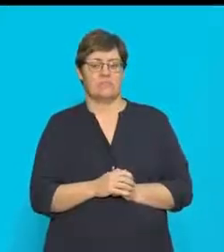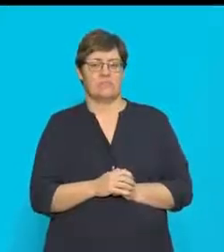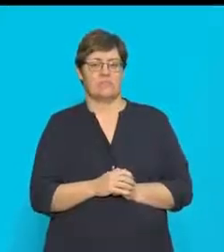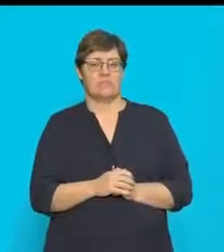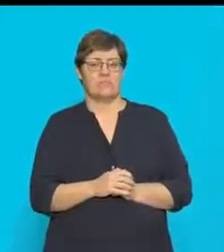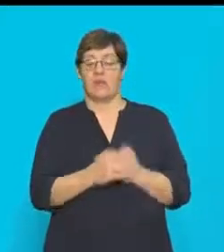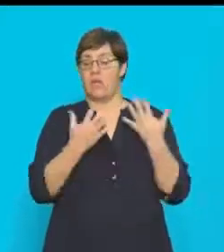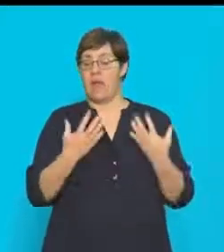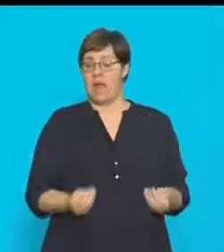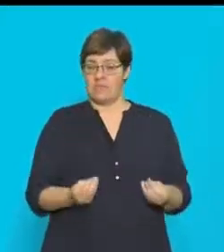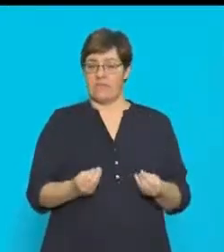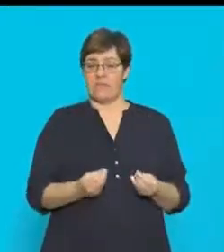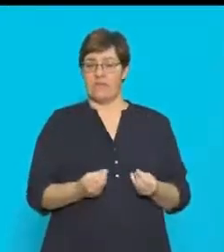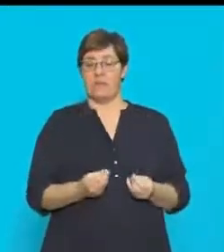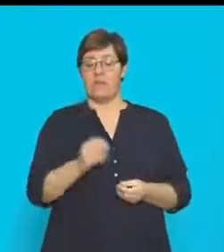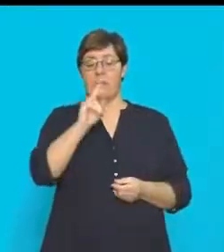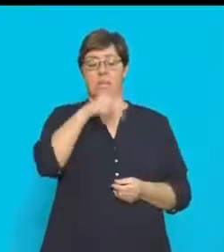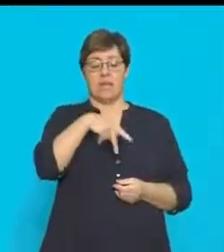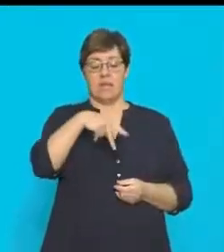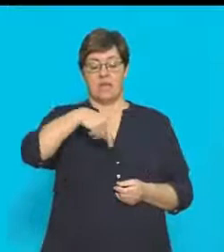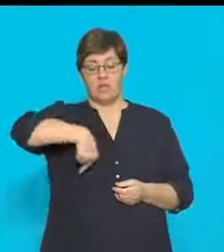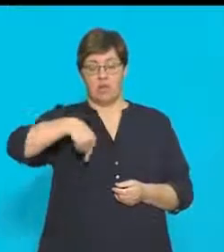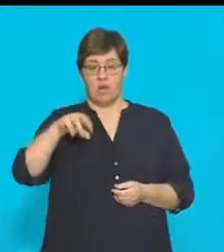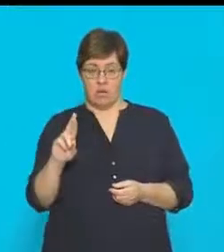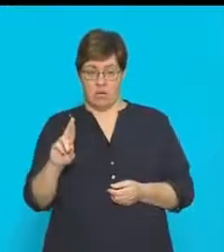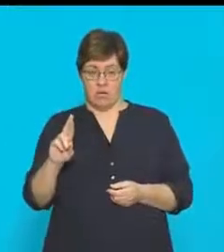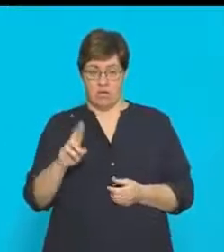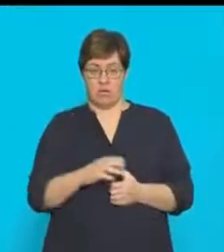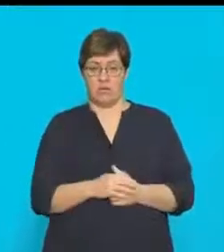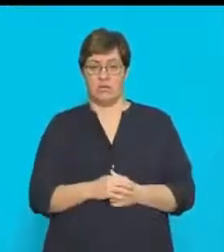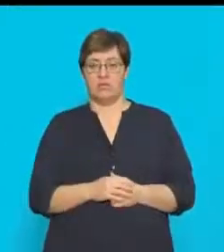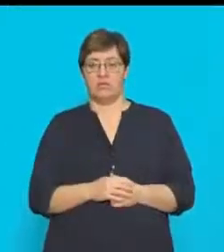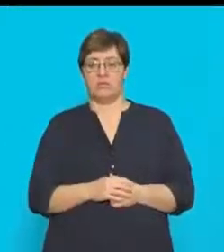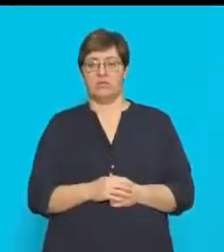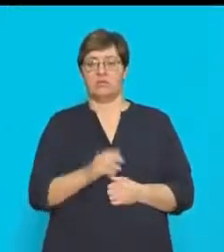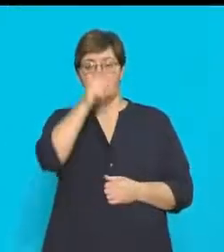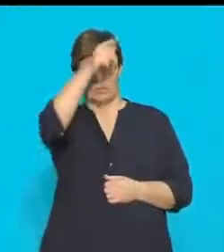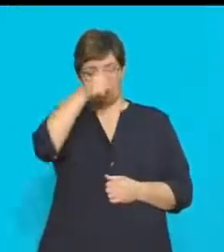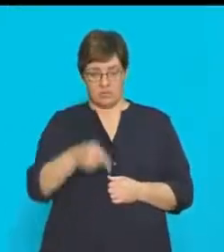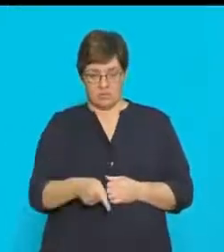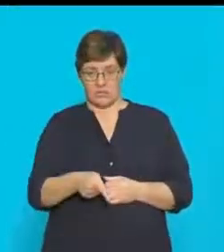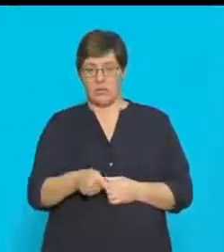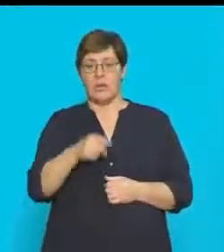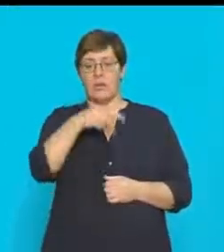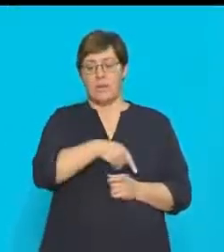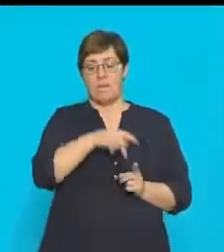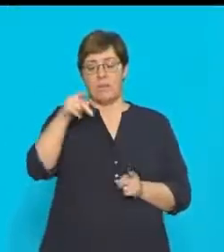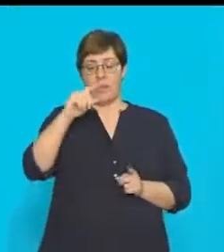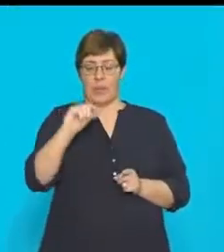So if we have a triangle PQR, as we do here, the side opposite P is labeled little p,